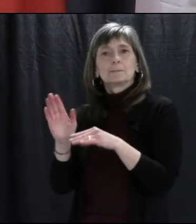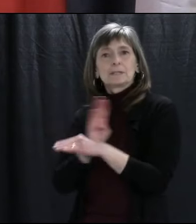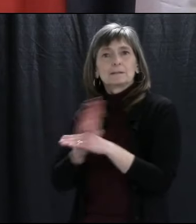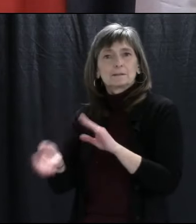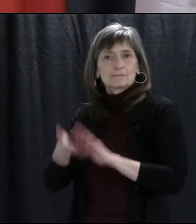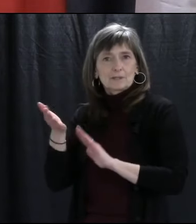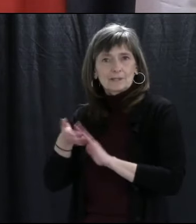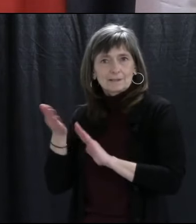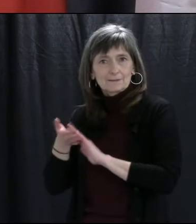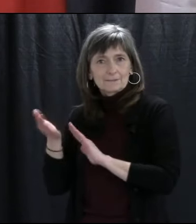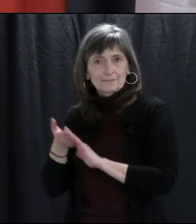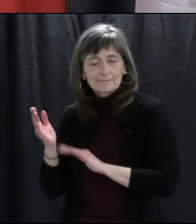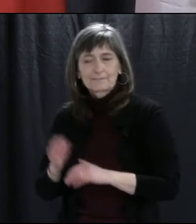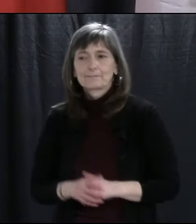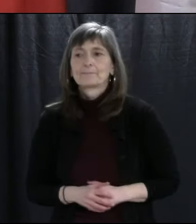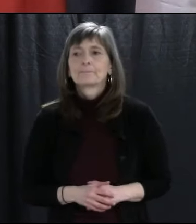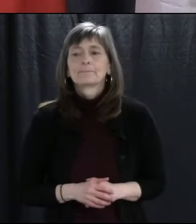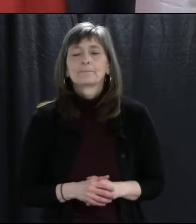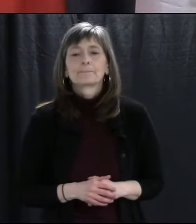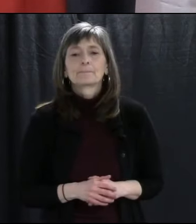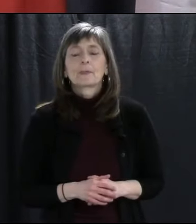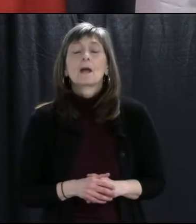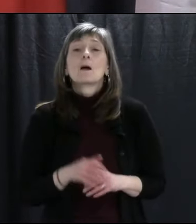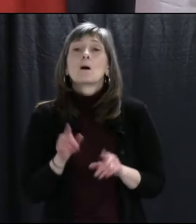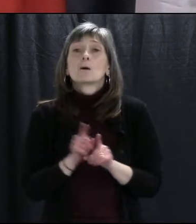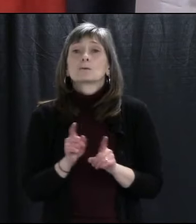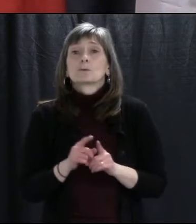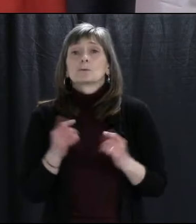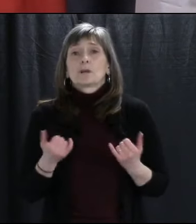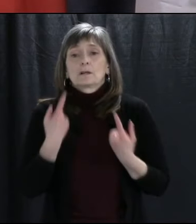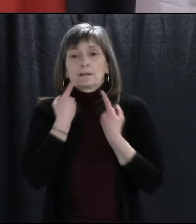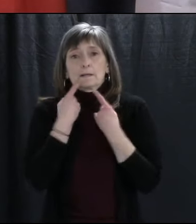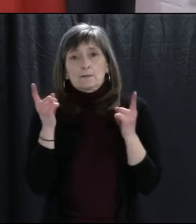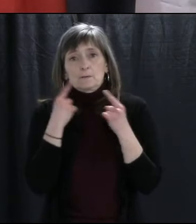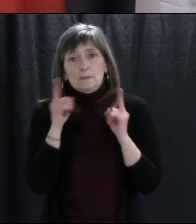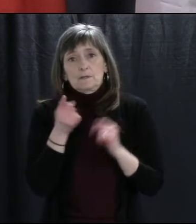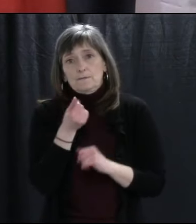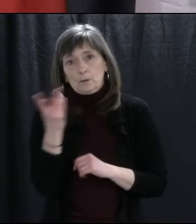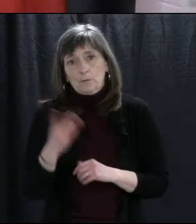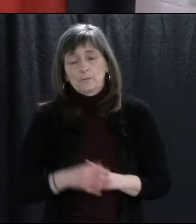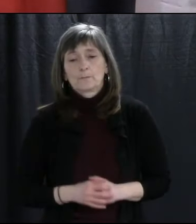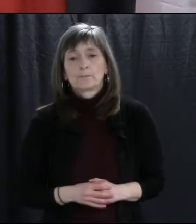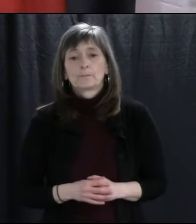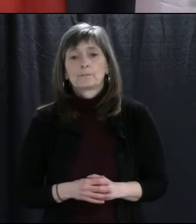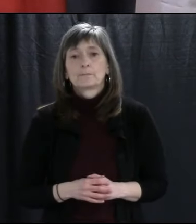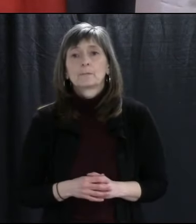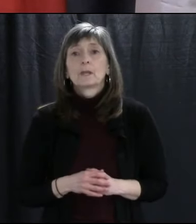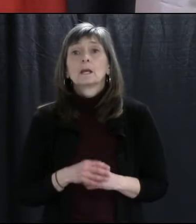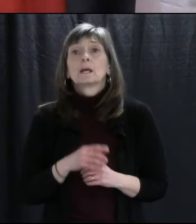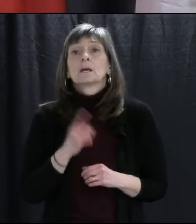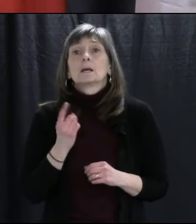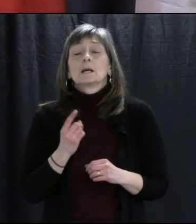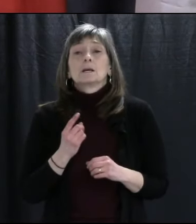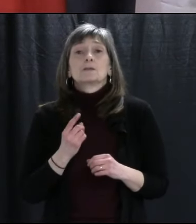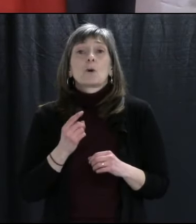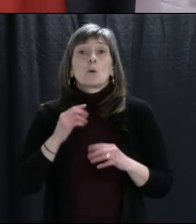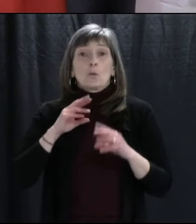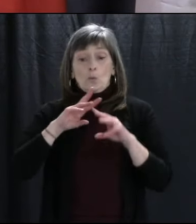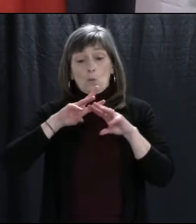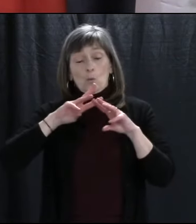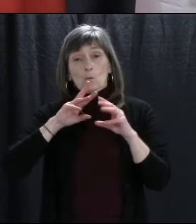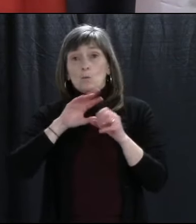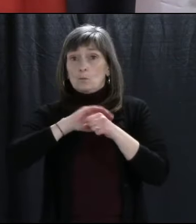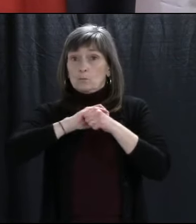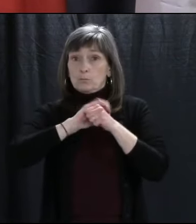today I also have a few things that I want to announce. Due to the concerns of COVID-19 and the global